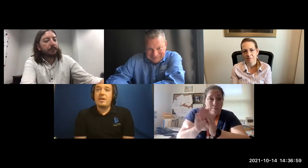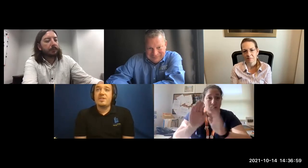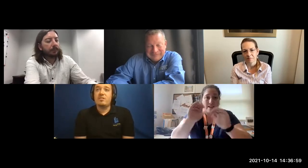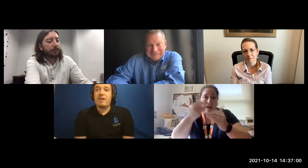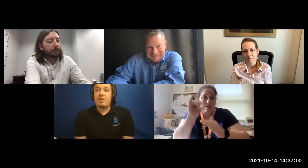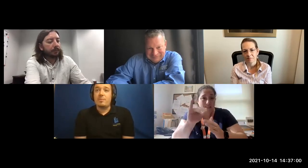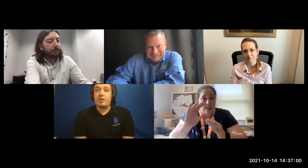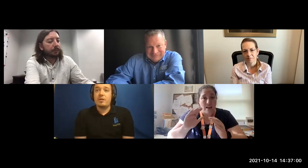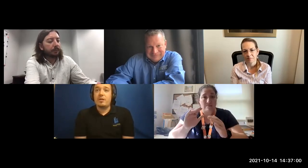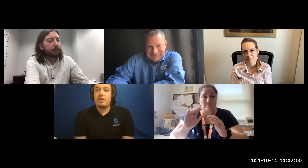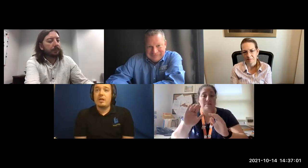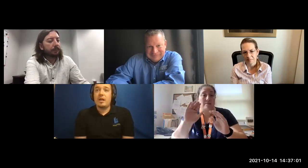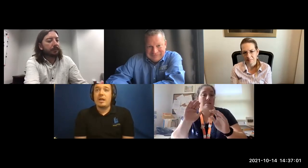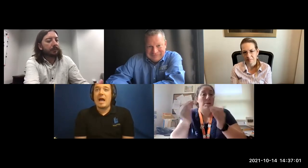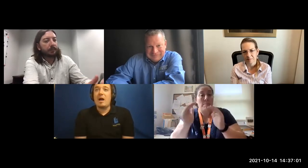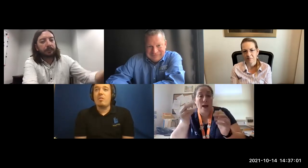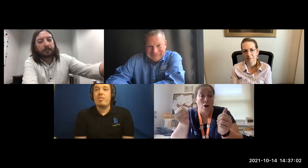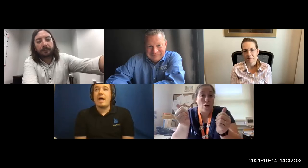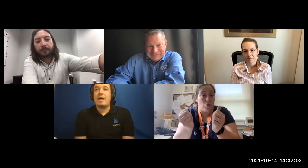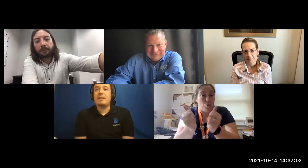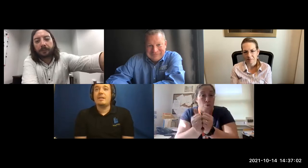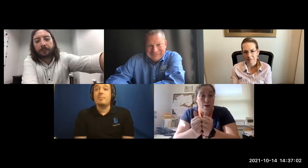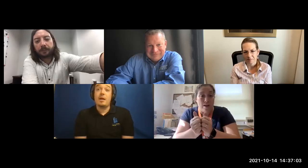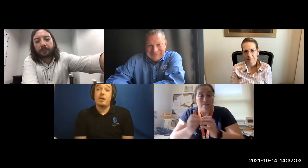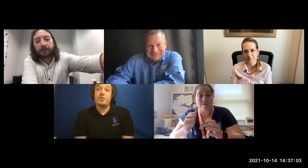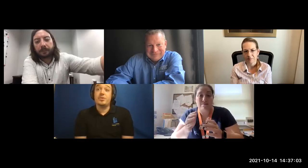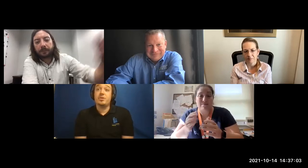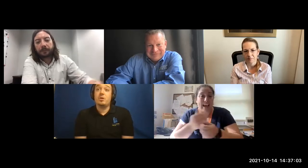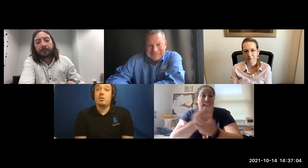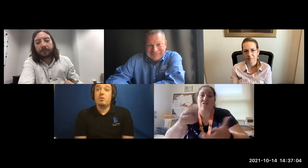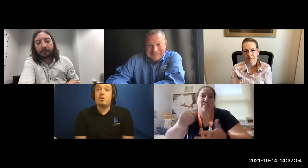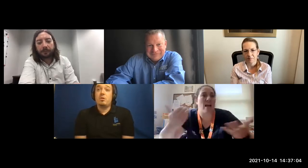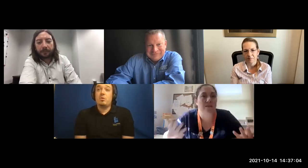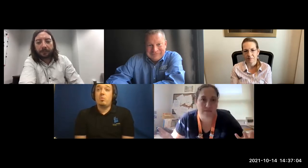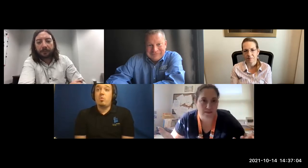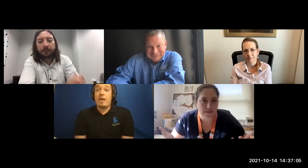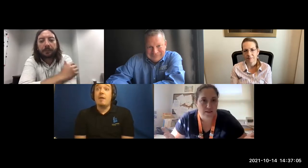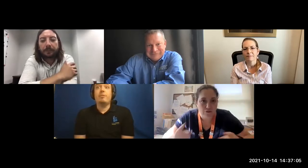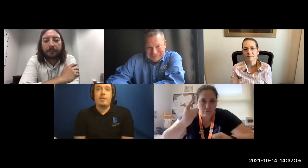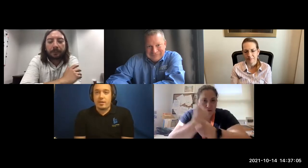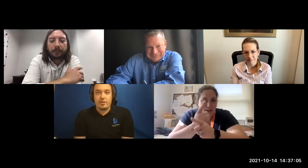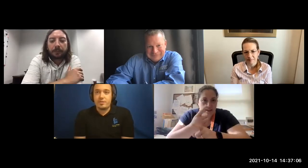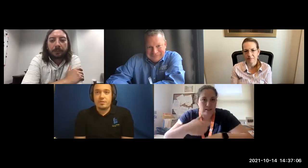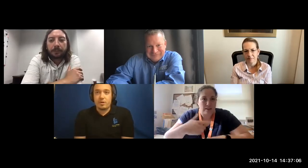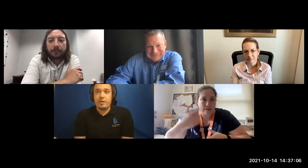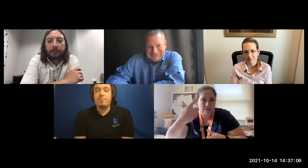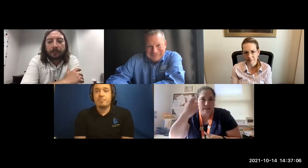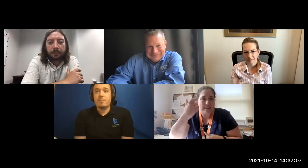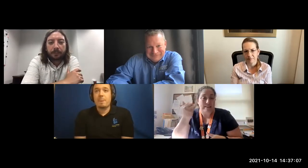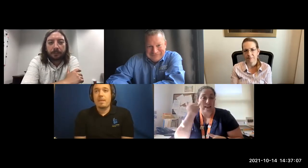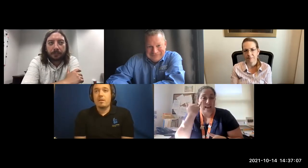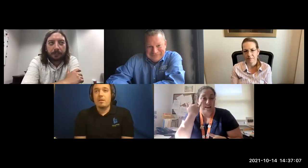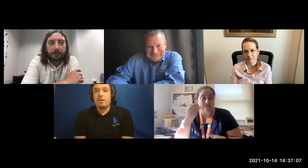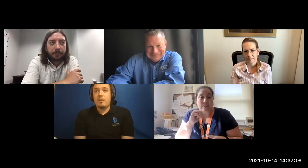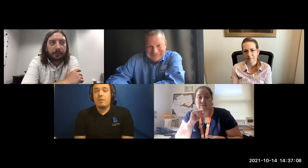Their ASL development and how that compares with everything else, right?